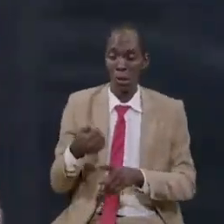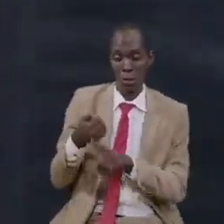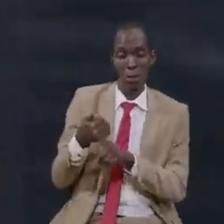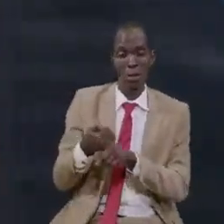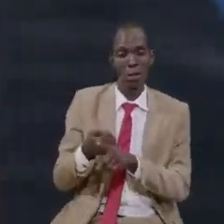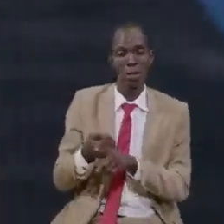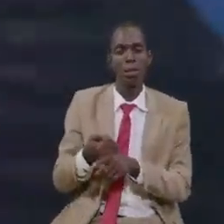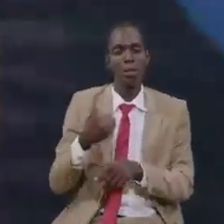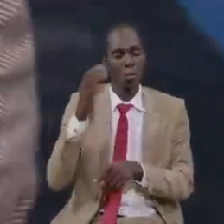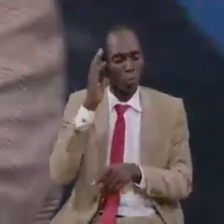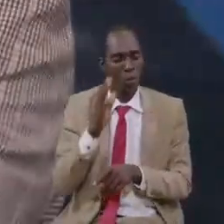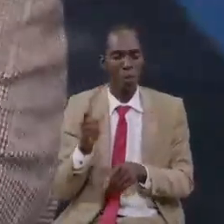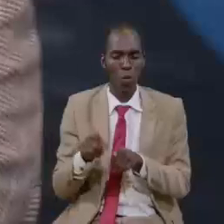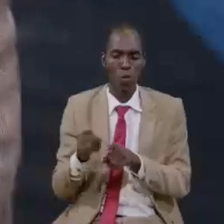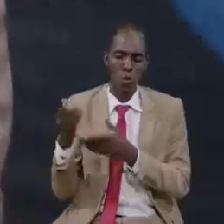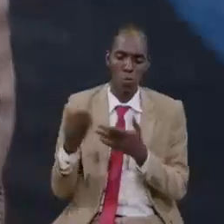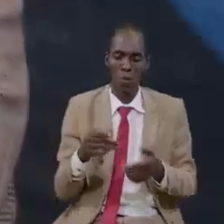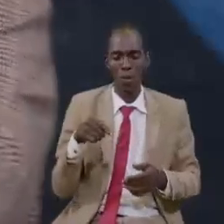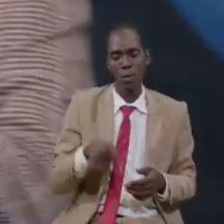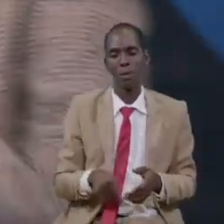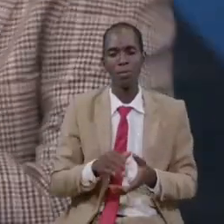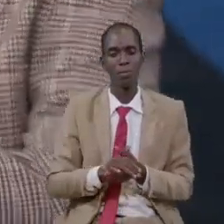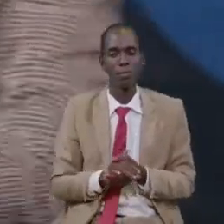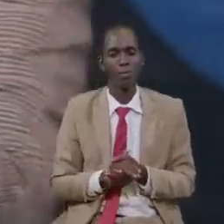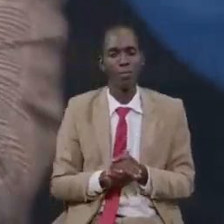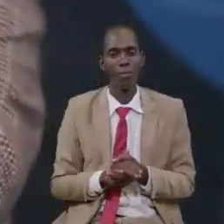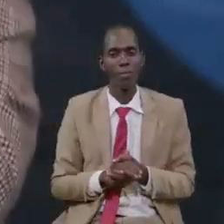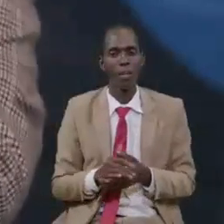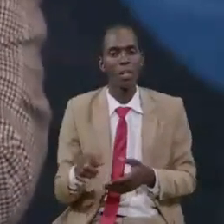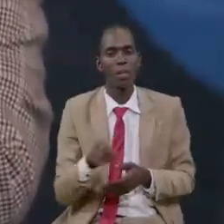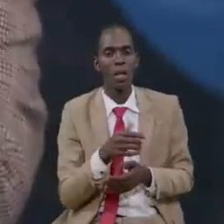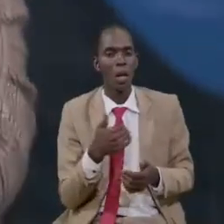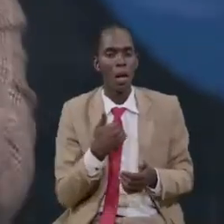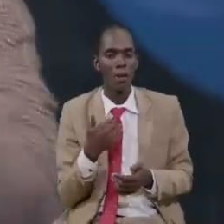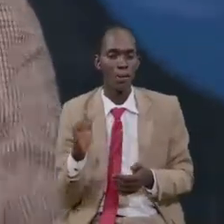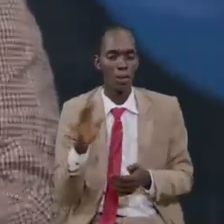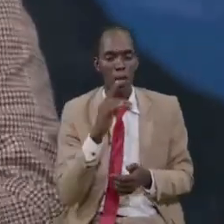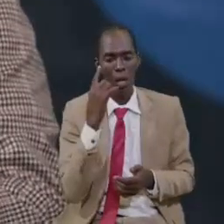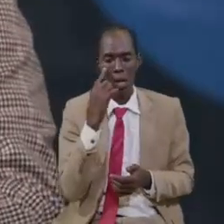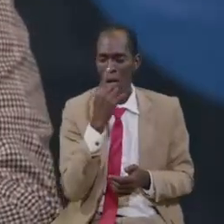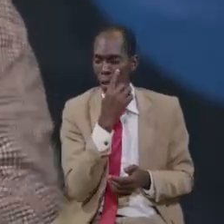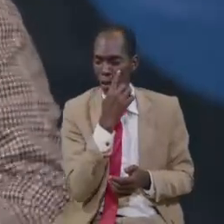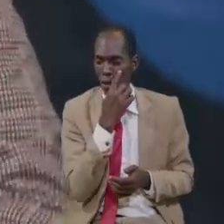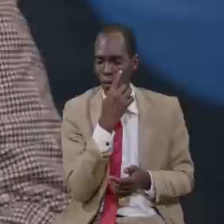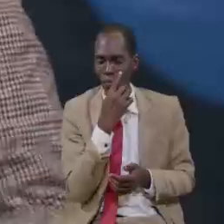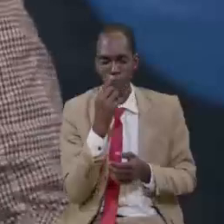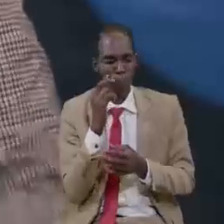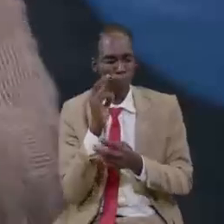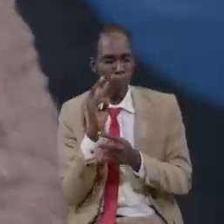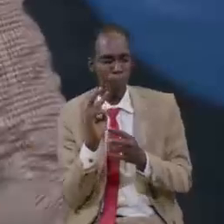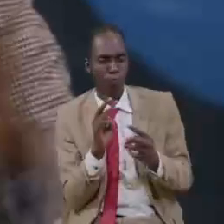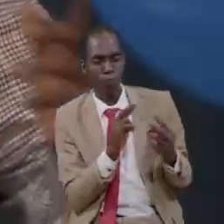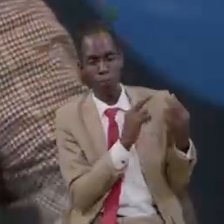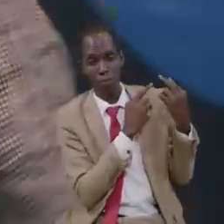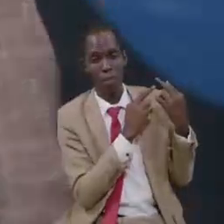down. They have their eyes turned backward. They have their